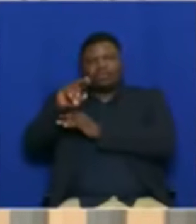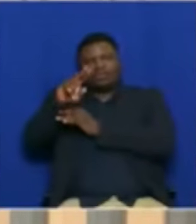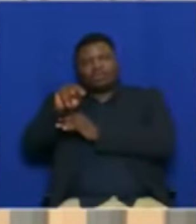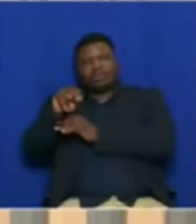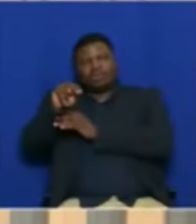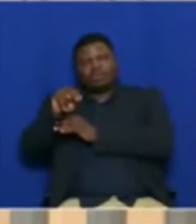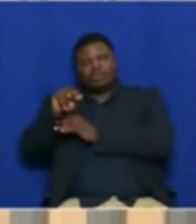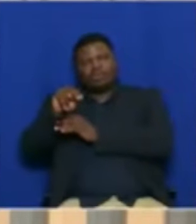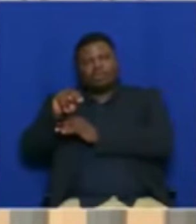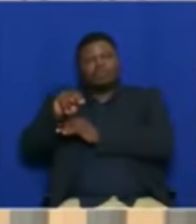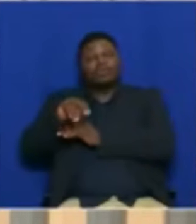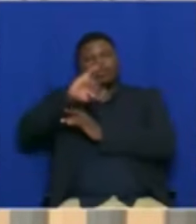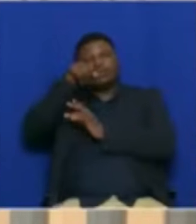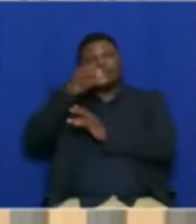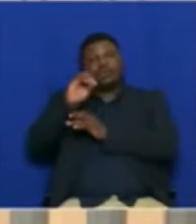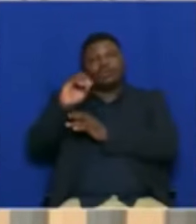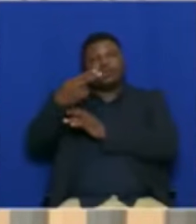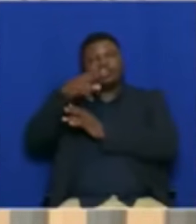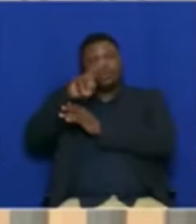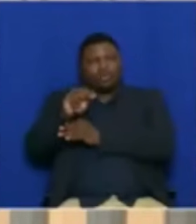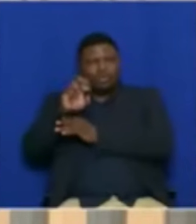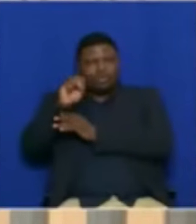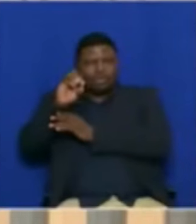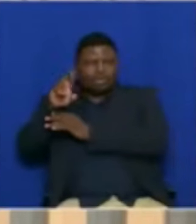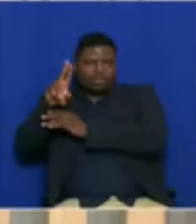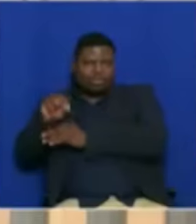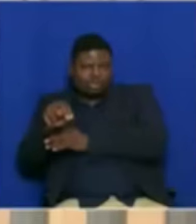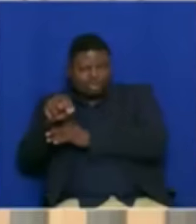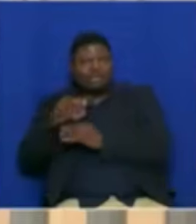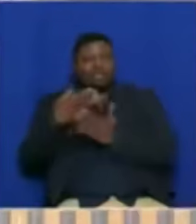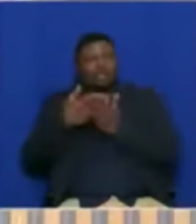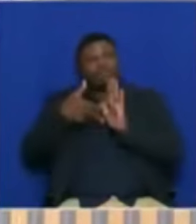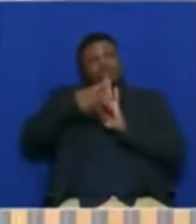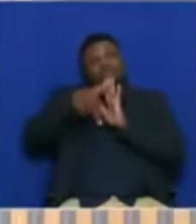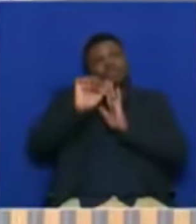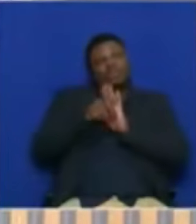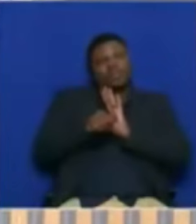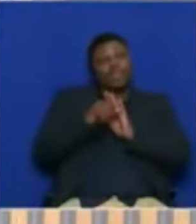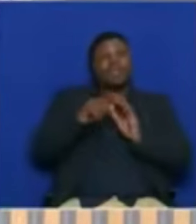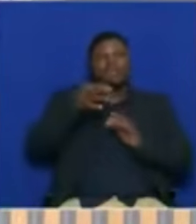That tea break would be more than welcome. Thank you.